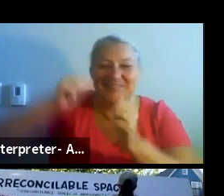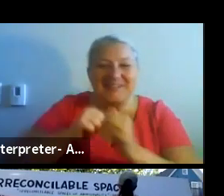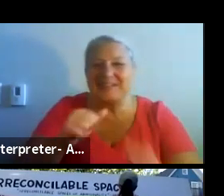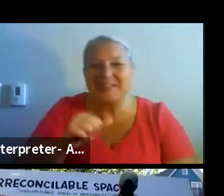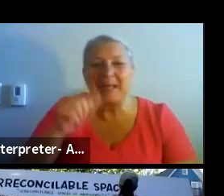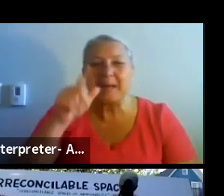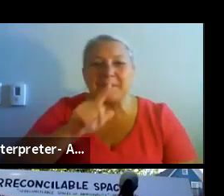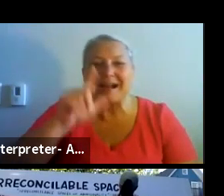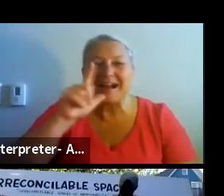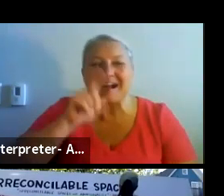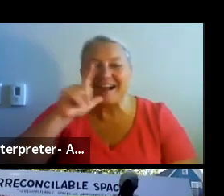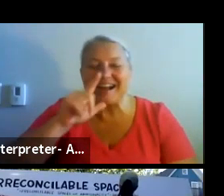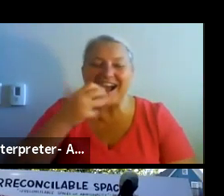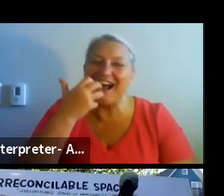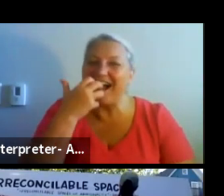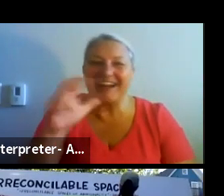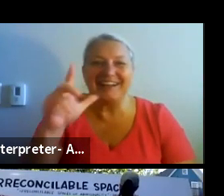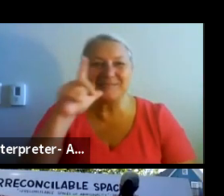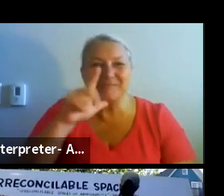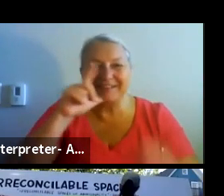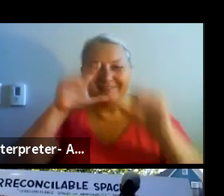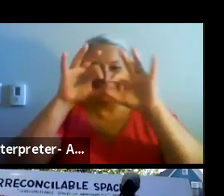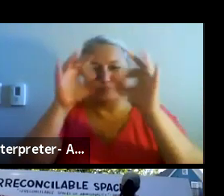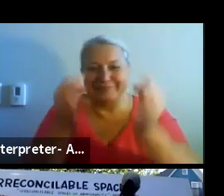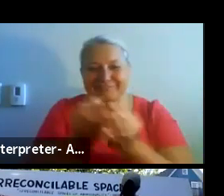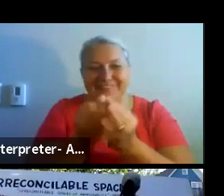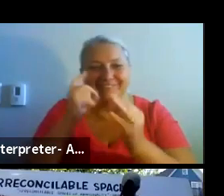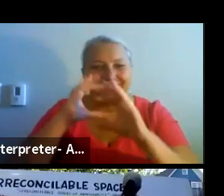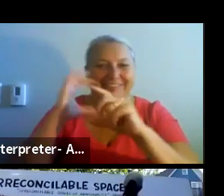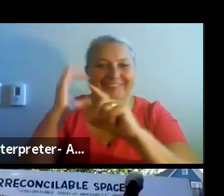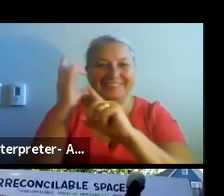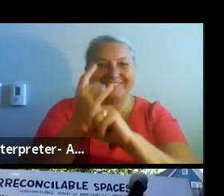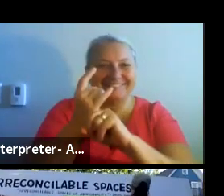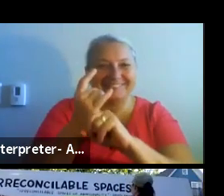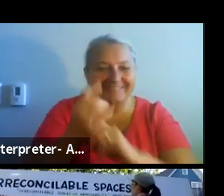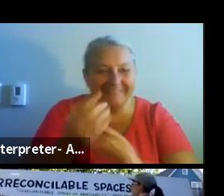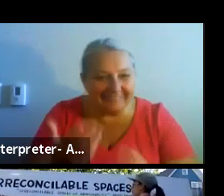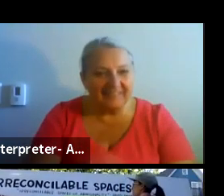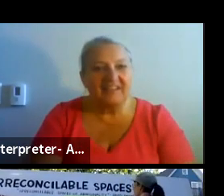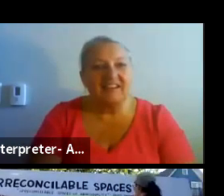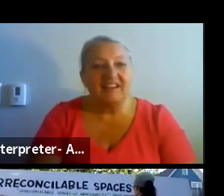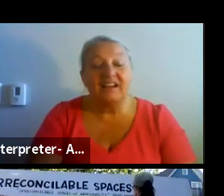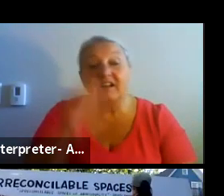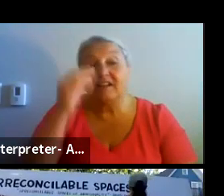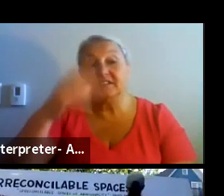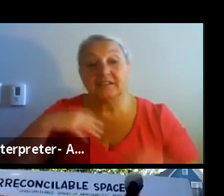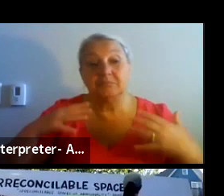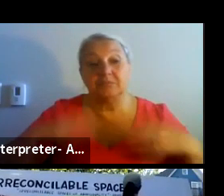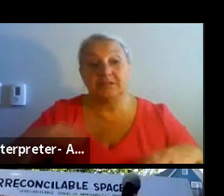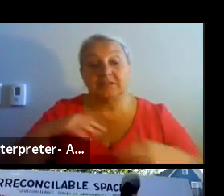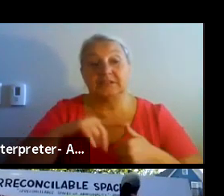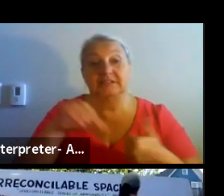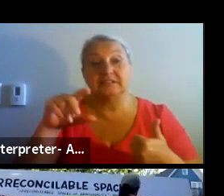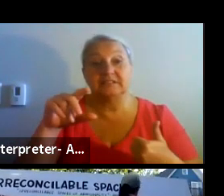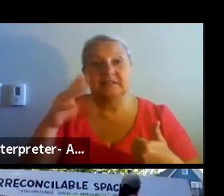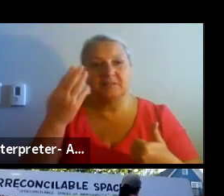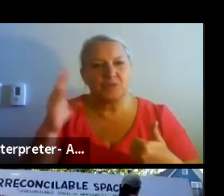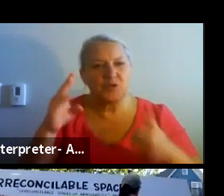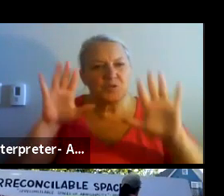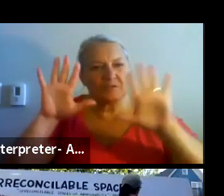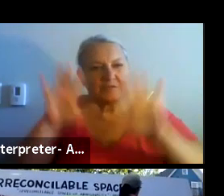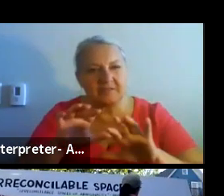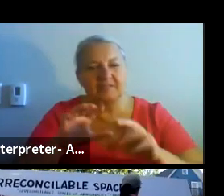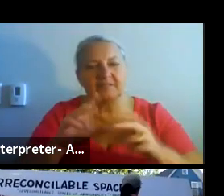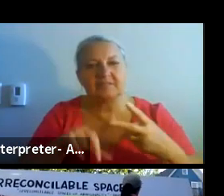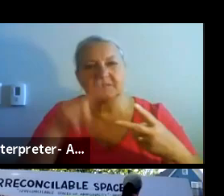scrunchie. My shirt is a navy blue, black and white, kind of done